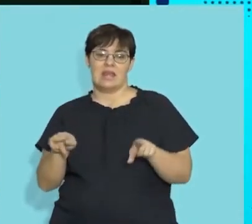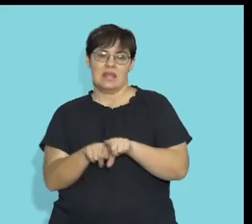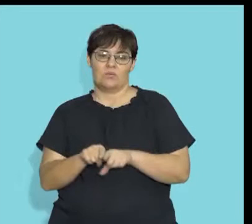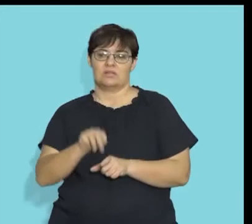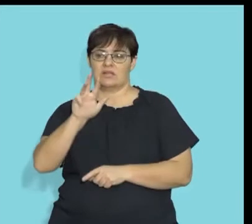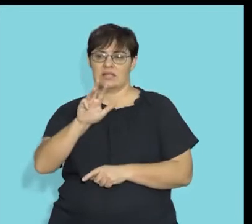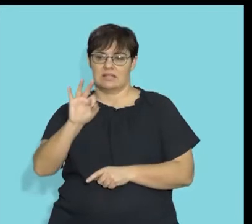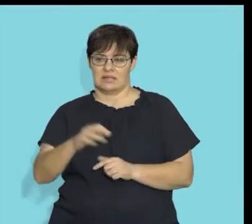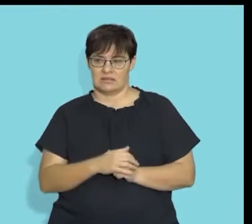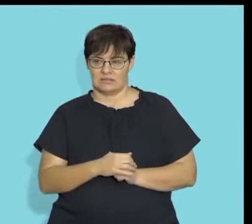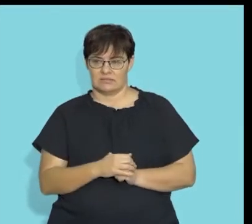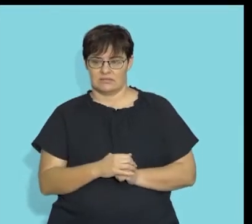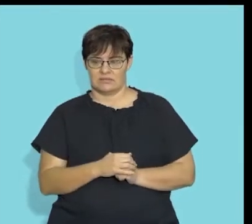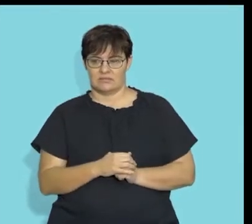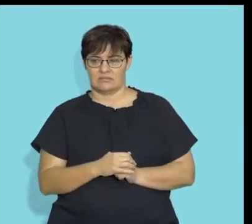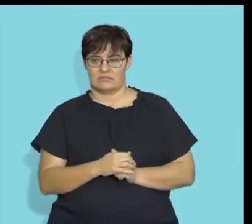out.